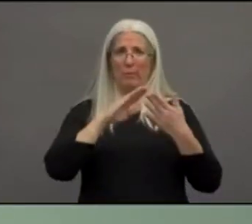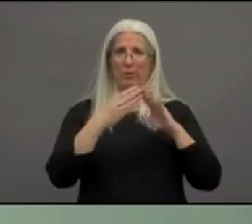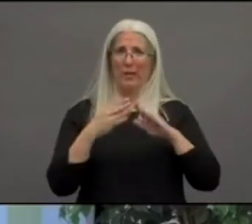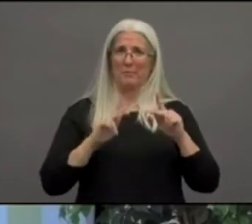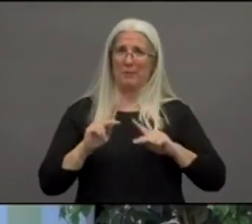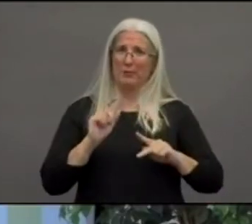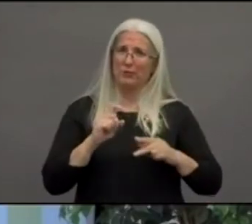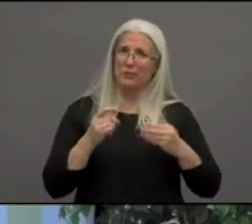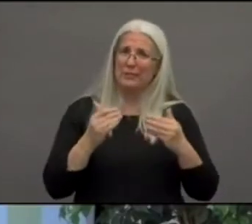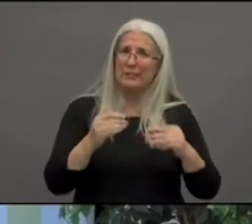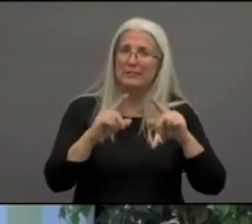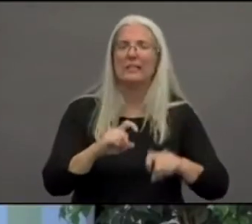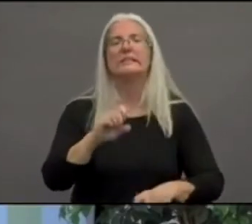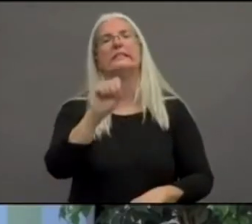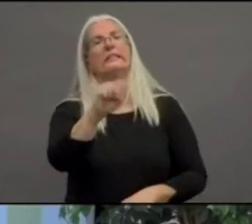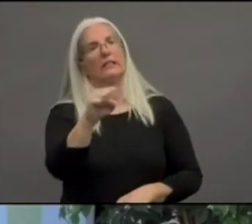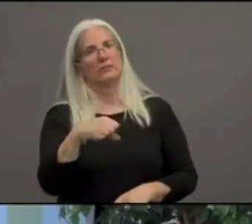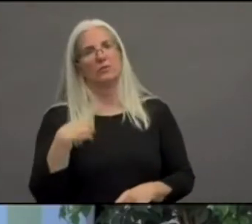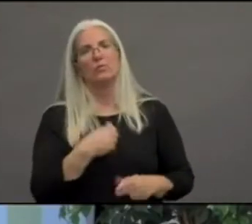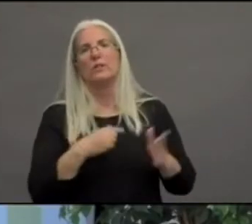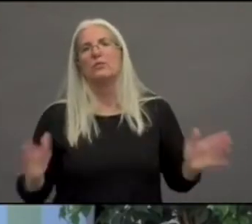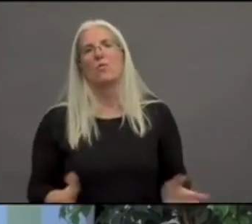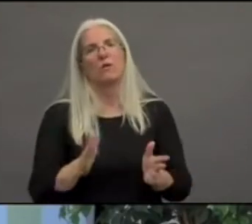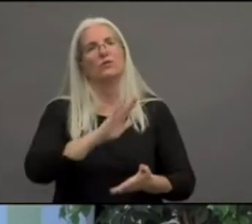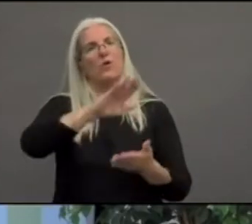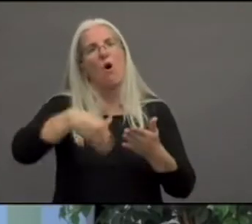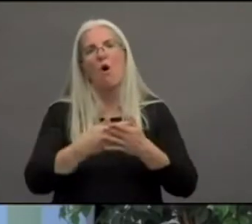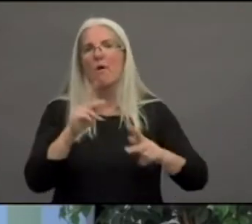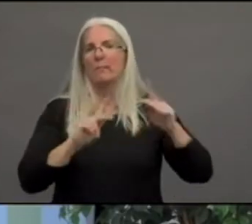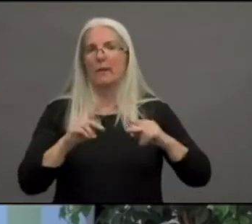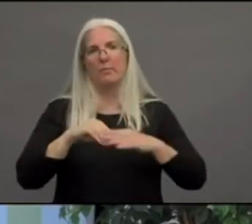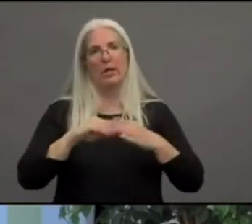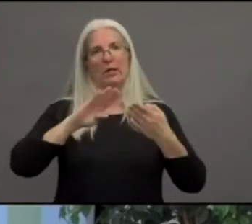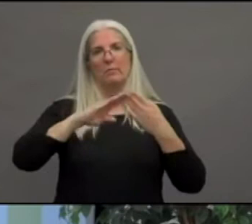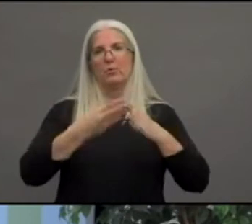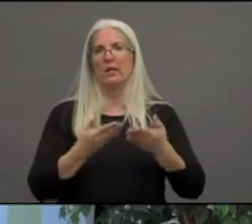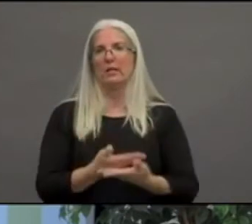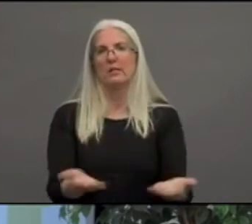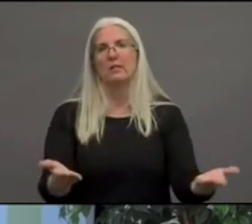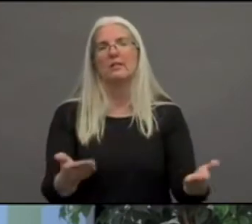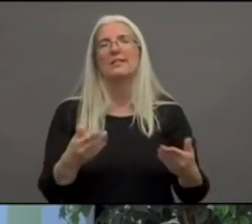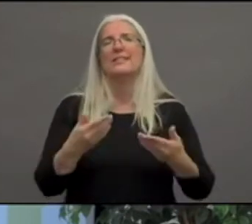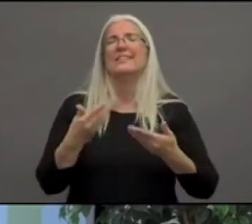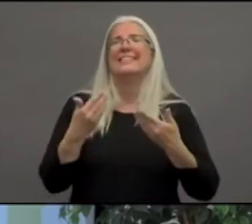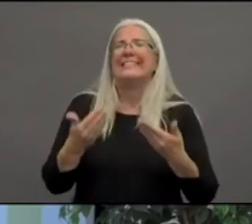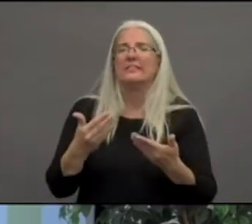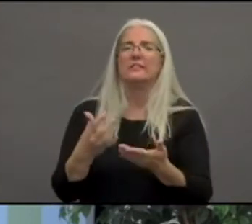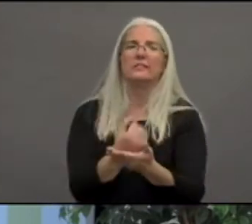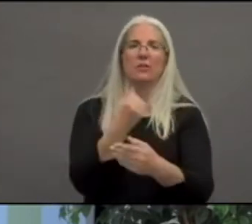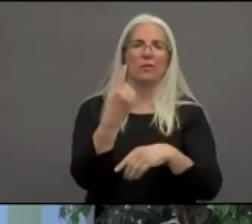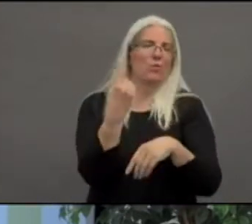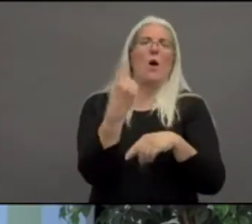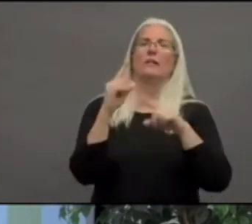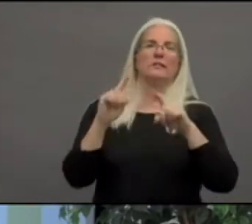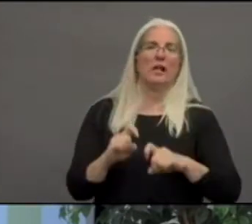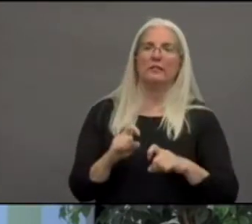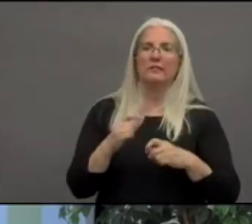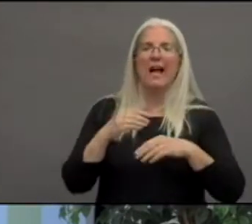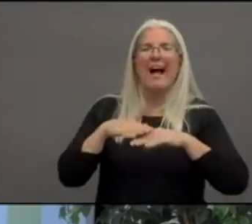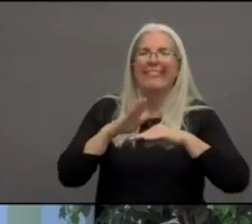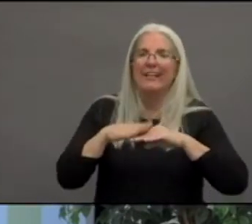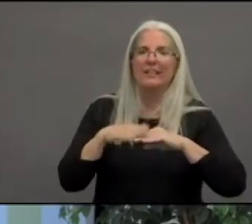community member to get tested at least once. And for those that have contact with the public, those are